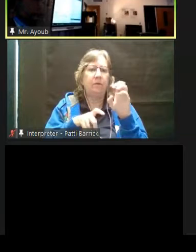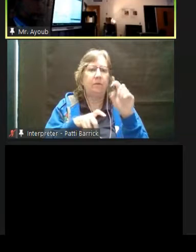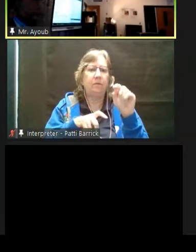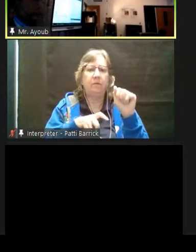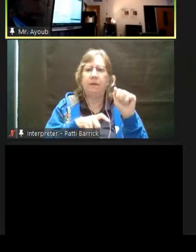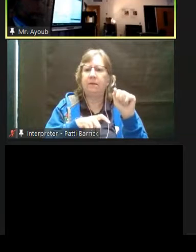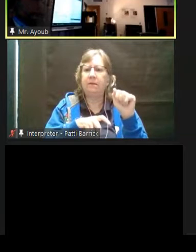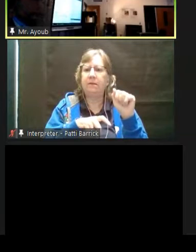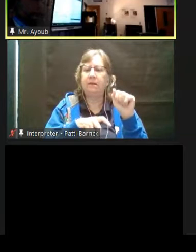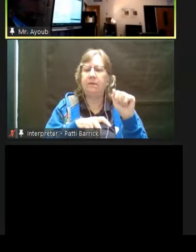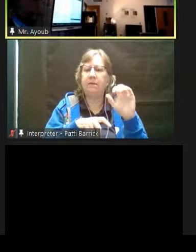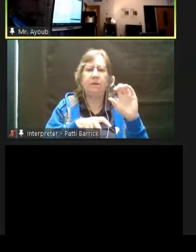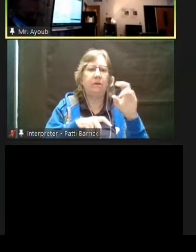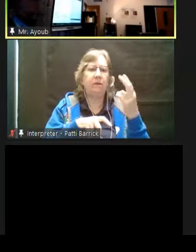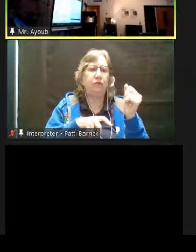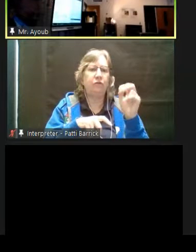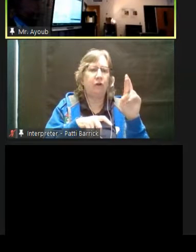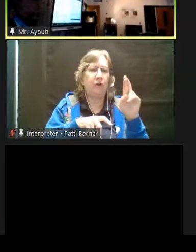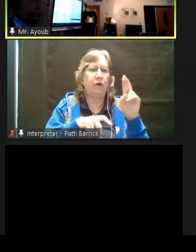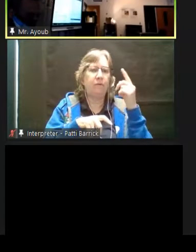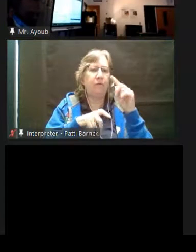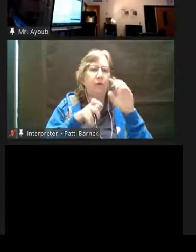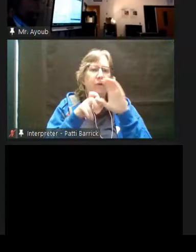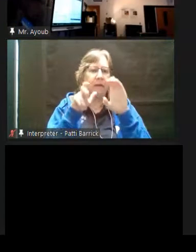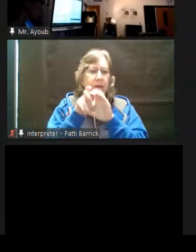char set, so character set